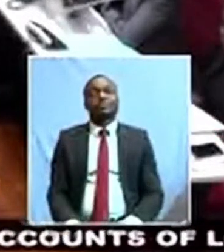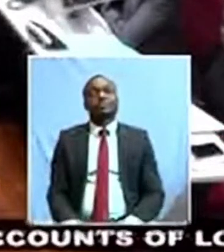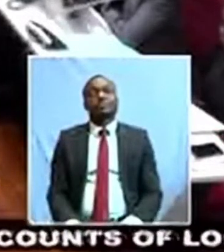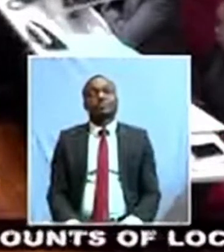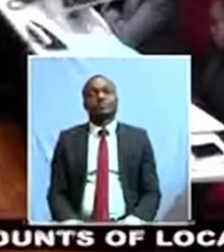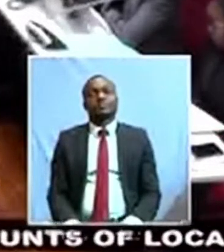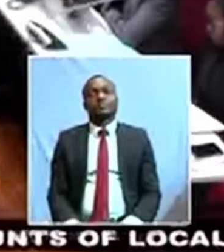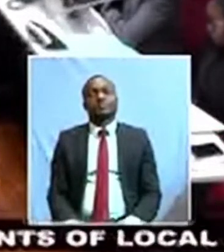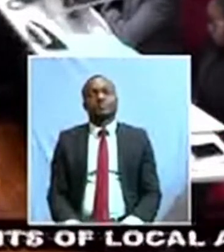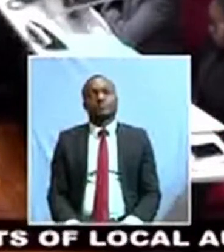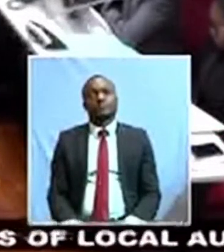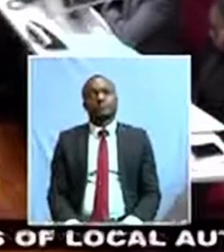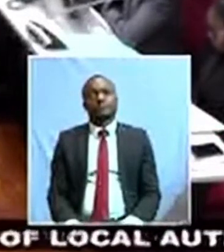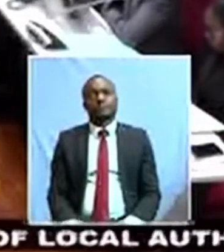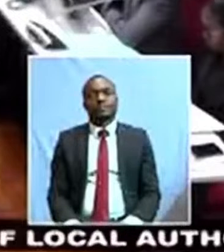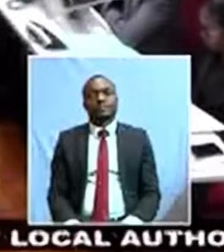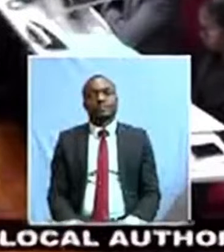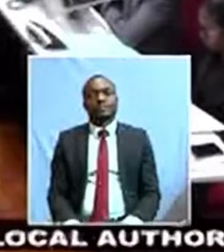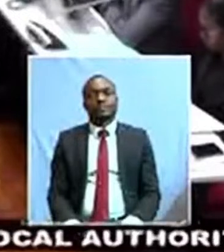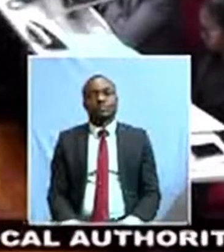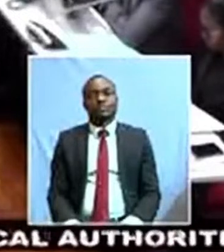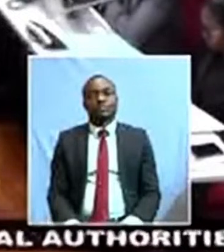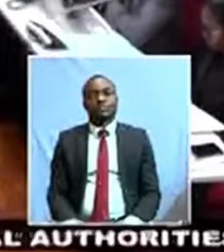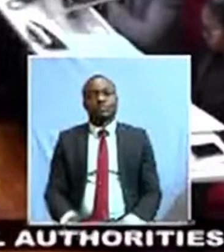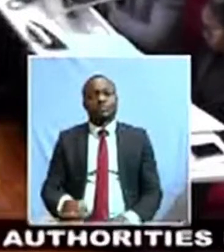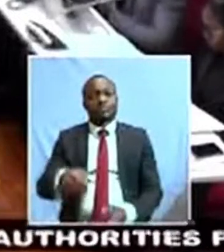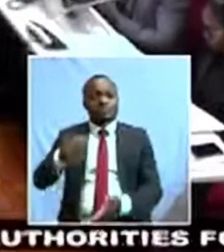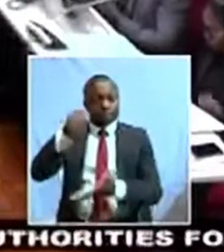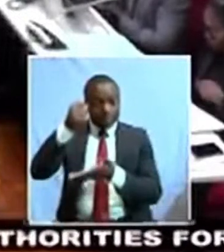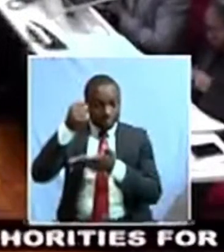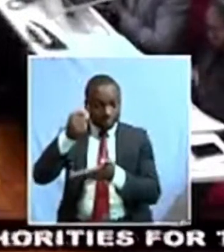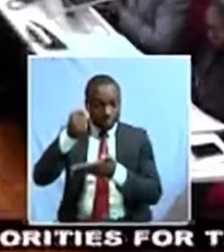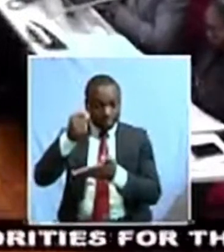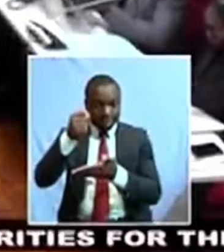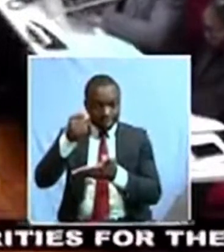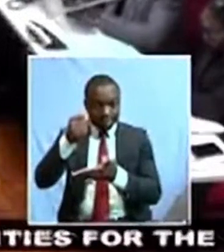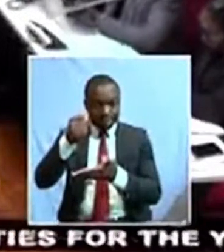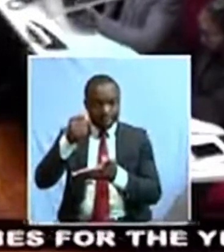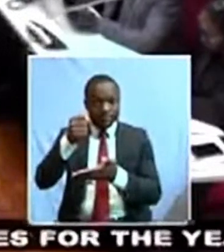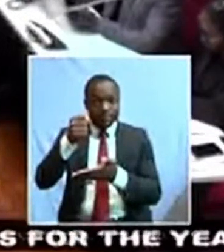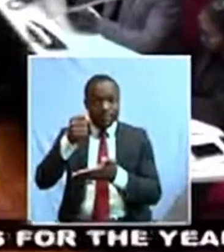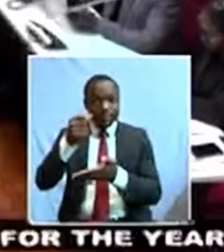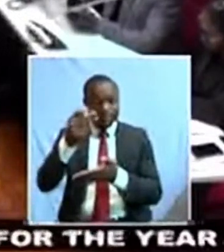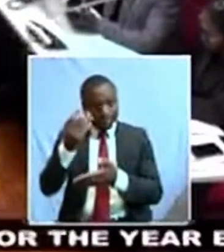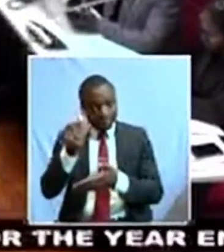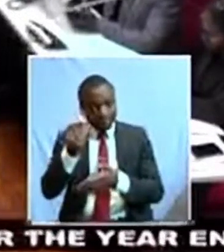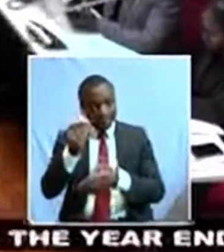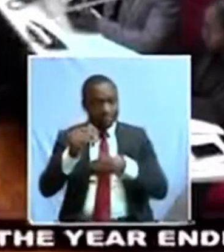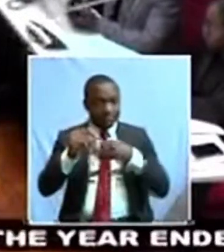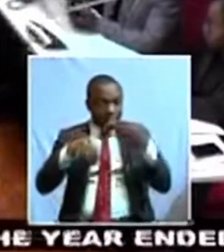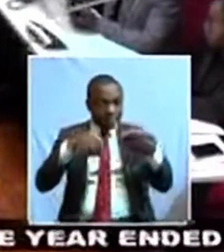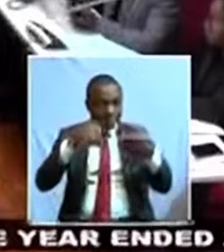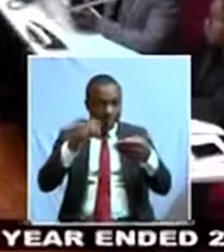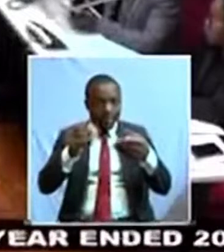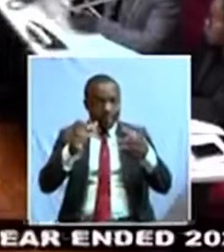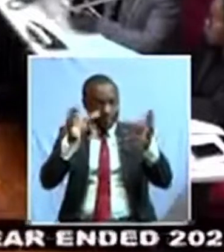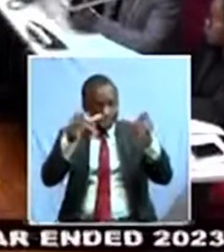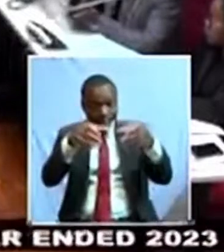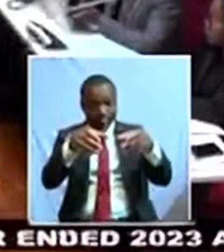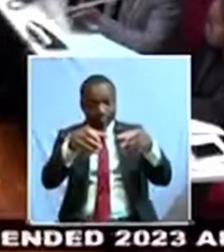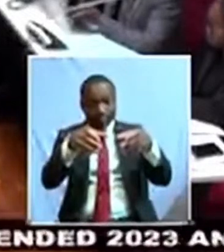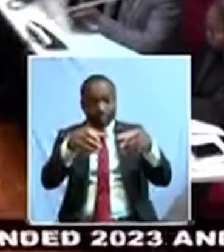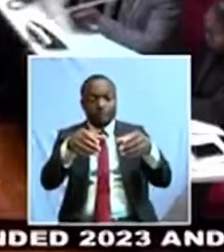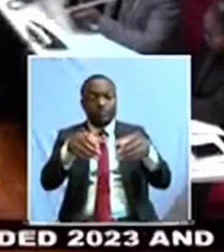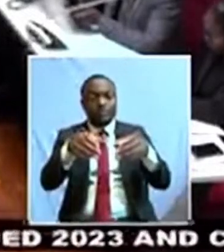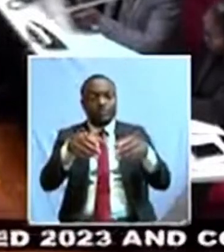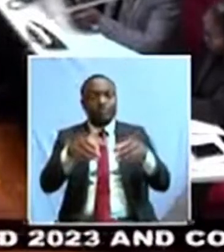Page 10 on budgeting, funding and expenditure. Council, they found